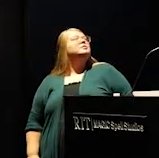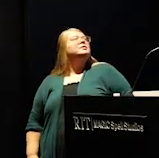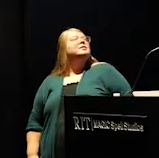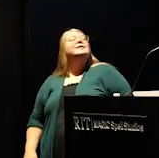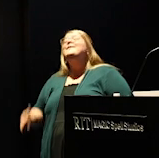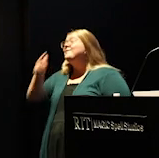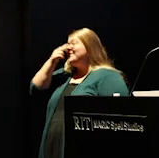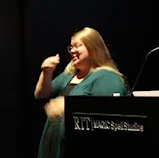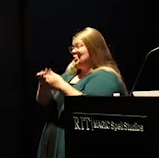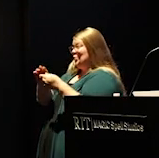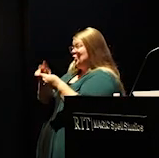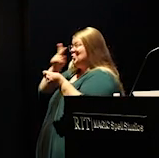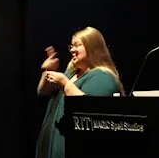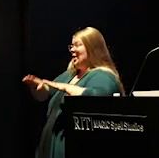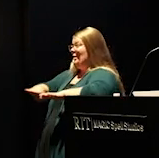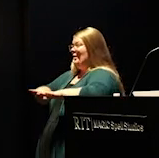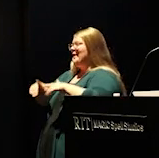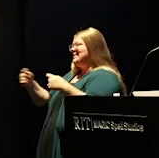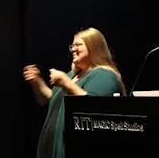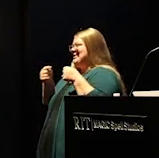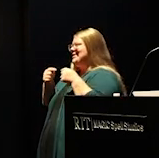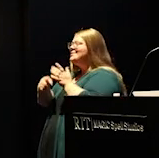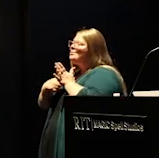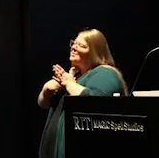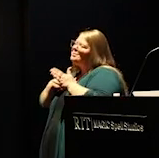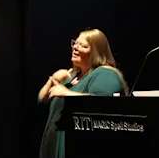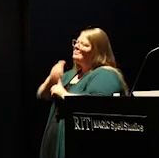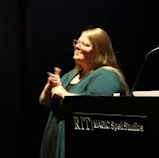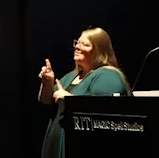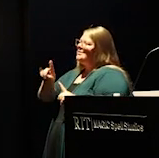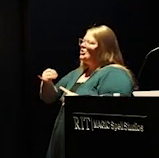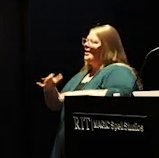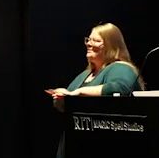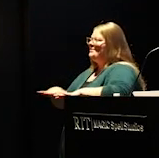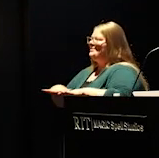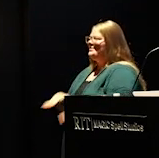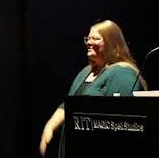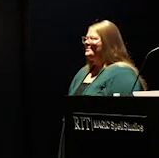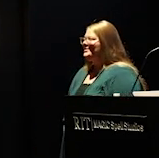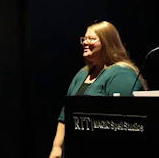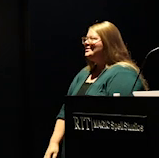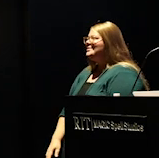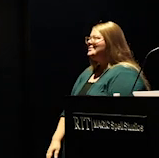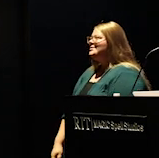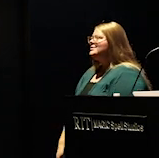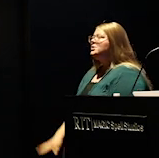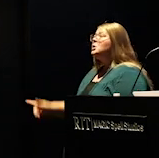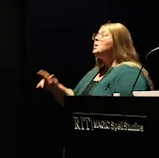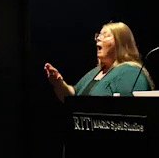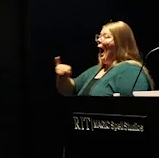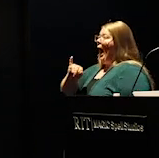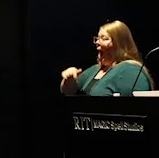see that picture down there on the right? That's me. I DJ sometimes. But you hear what I said? I said I DJ. Some people are like, I'm